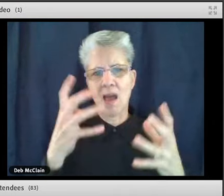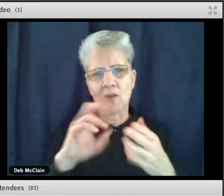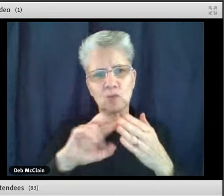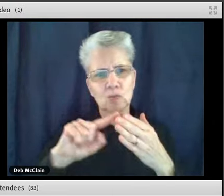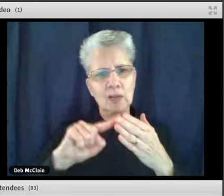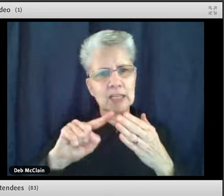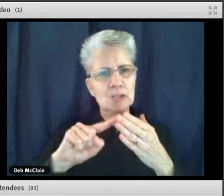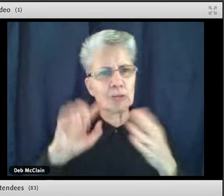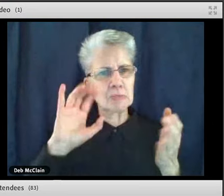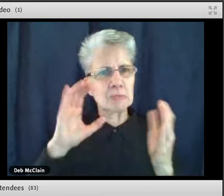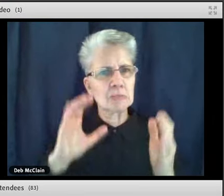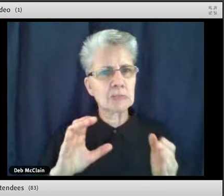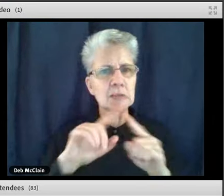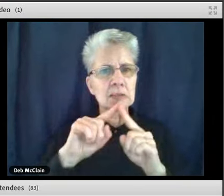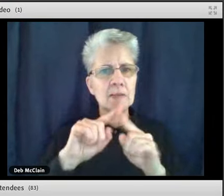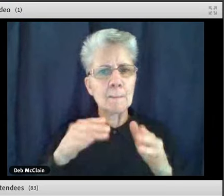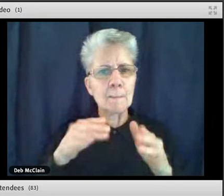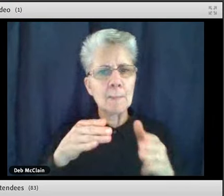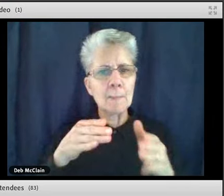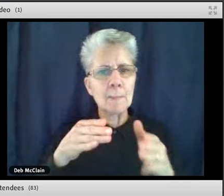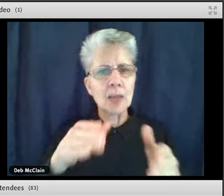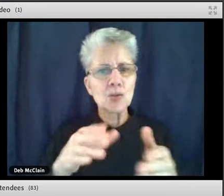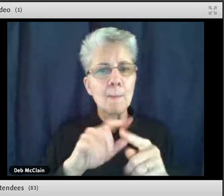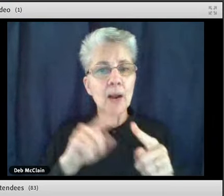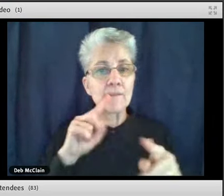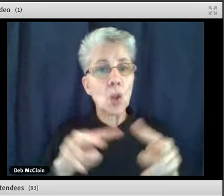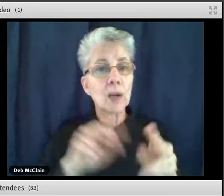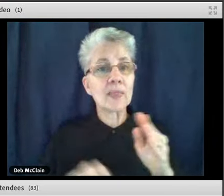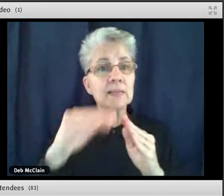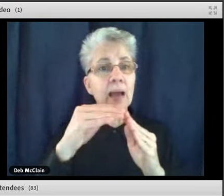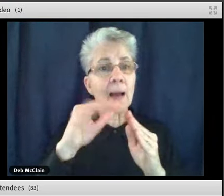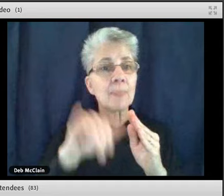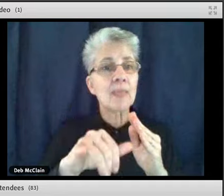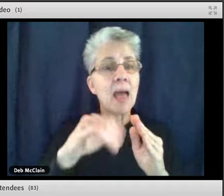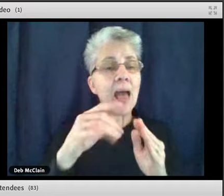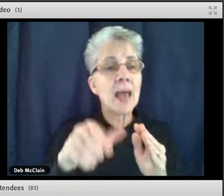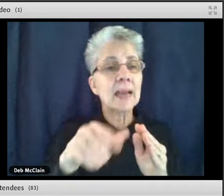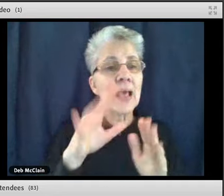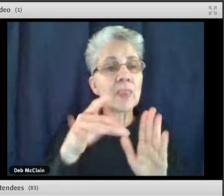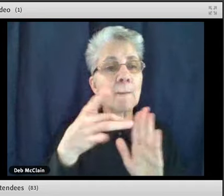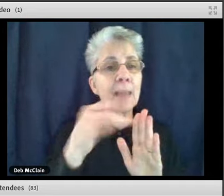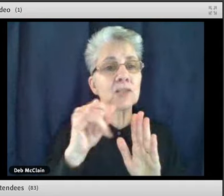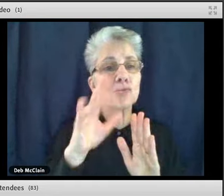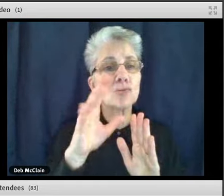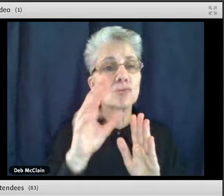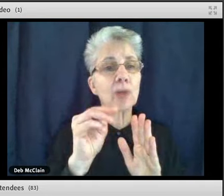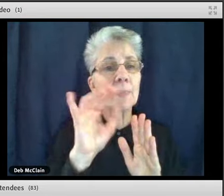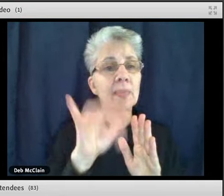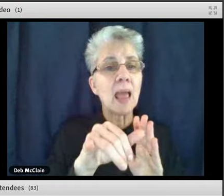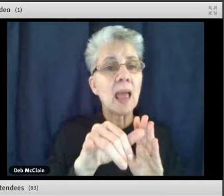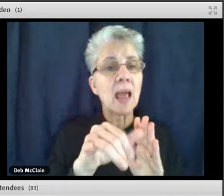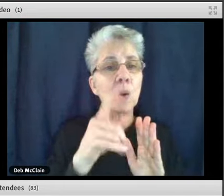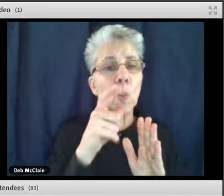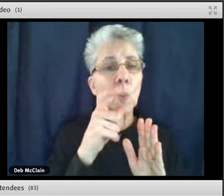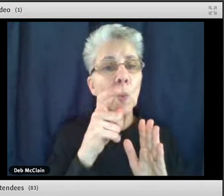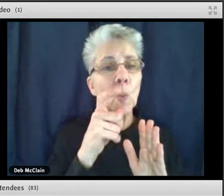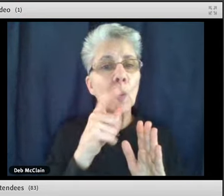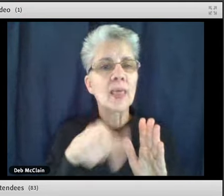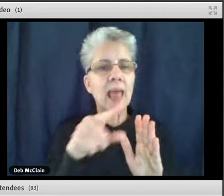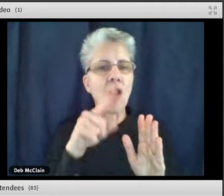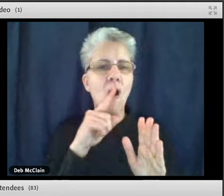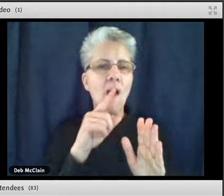Times can be a little uh, skewed towards political, but it still provides some of the facts.